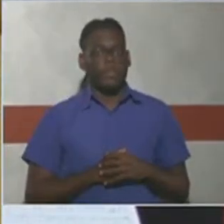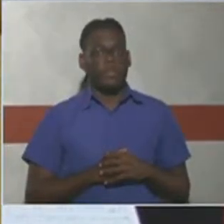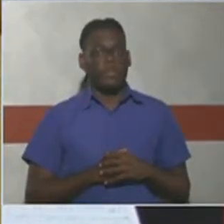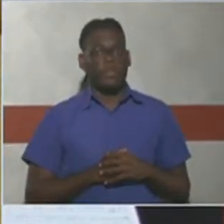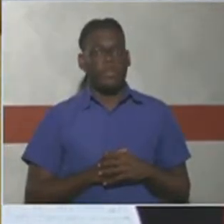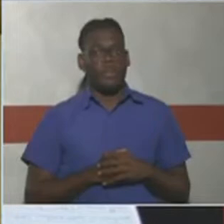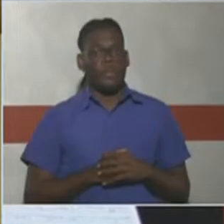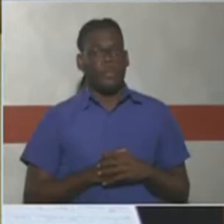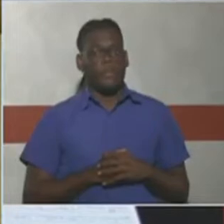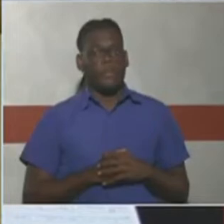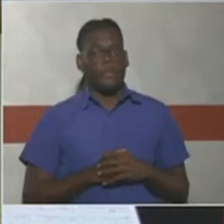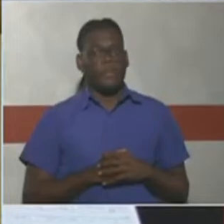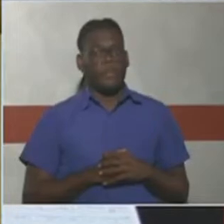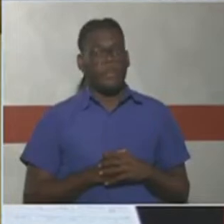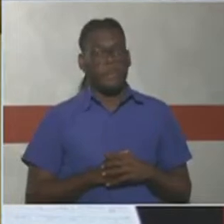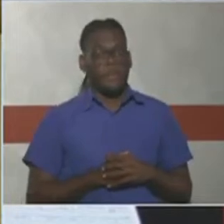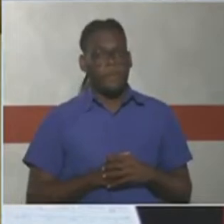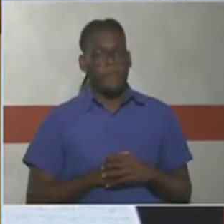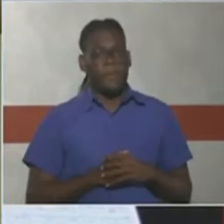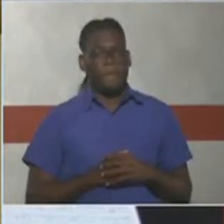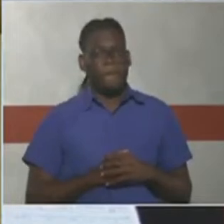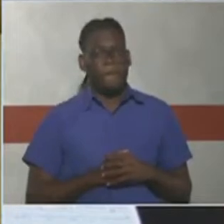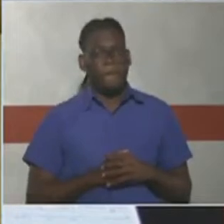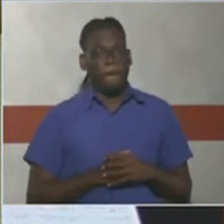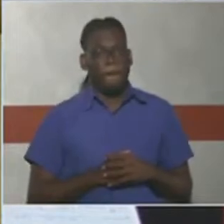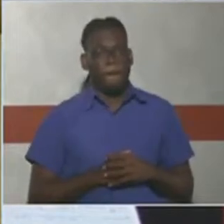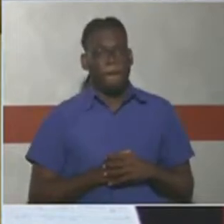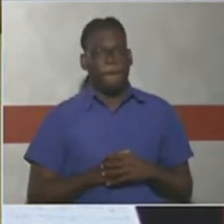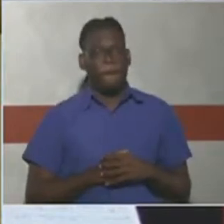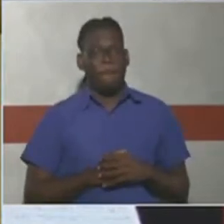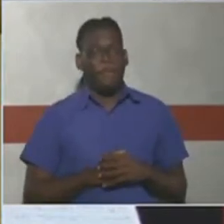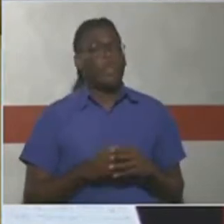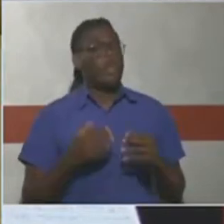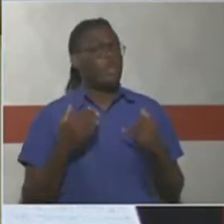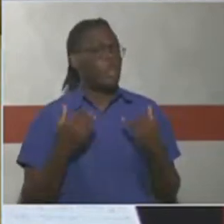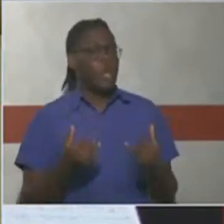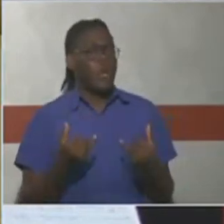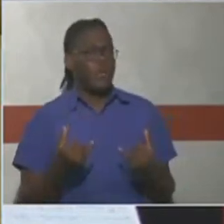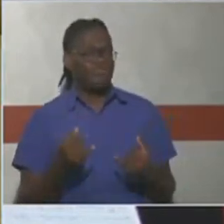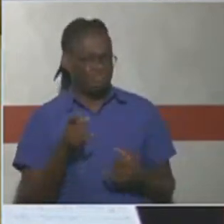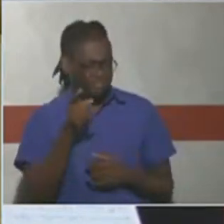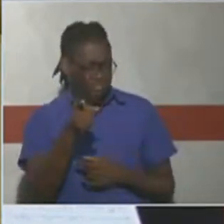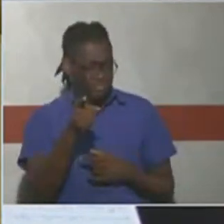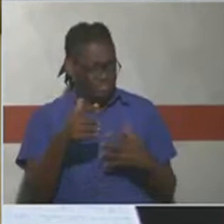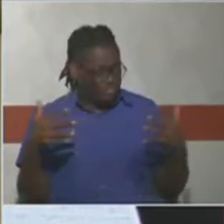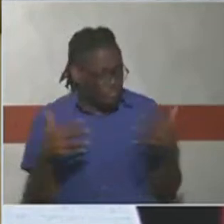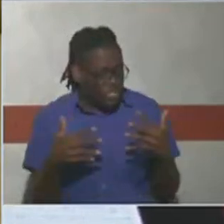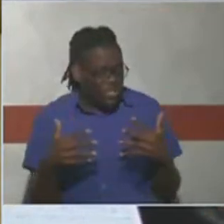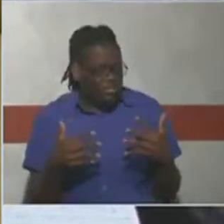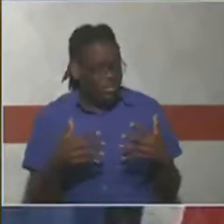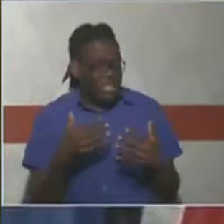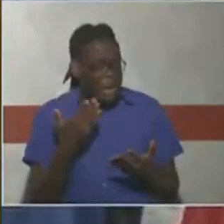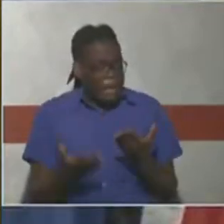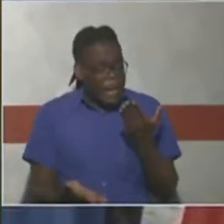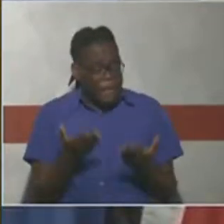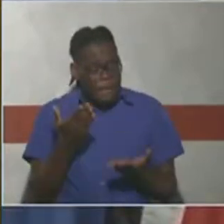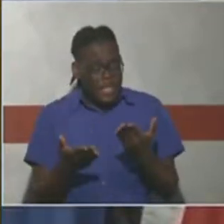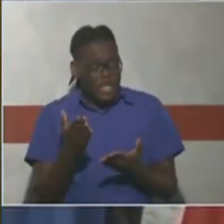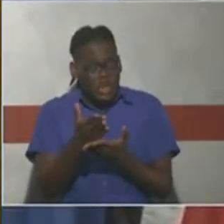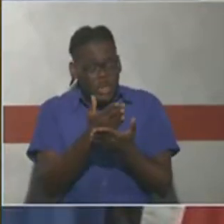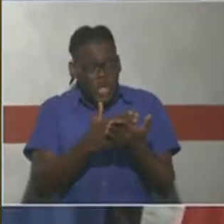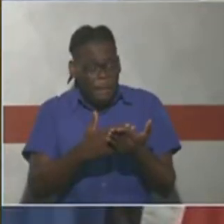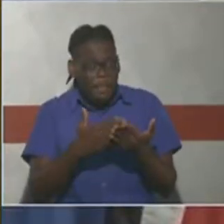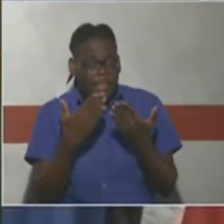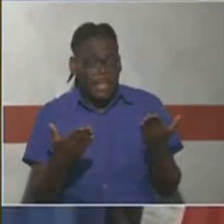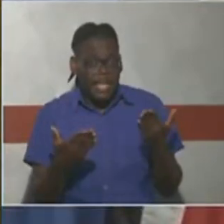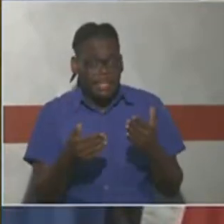that there might be a possibility of it may overlap, and we have to be very careful about what we do in this? We have not seen any